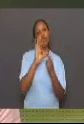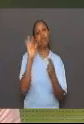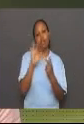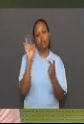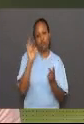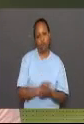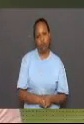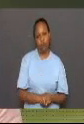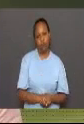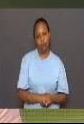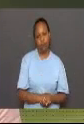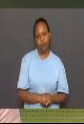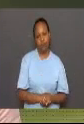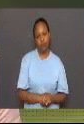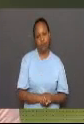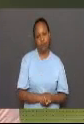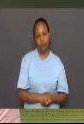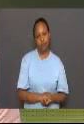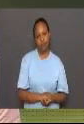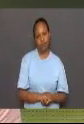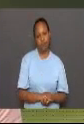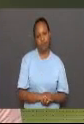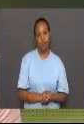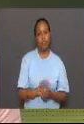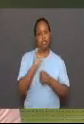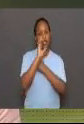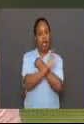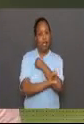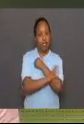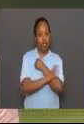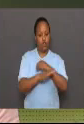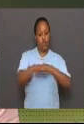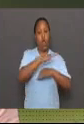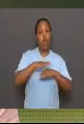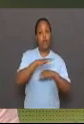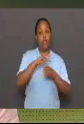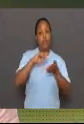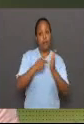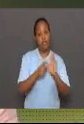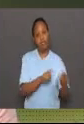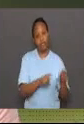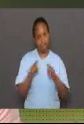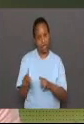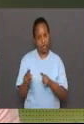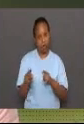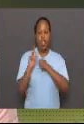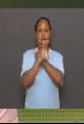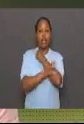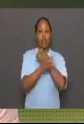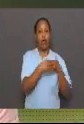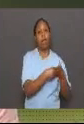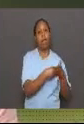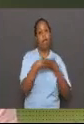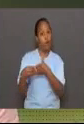instead. The sovereignty of the state means that the rulers of the nation